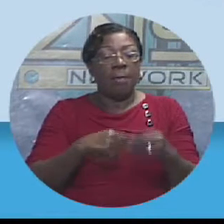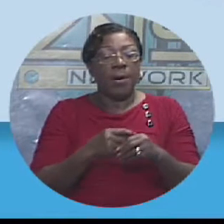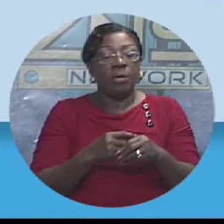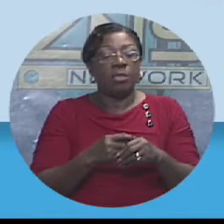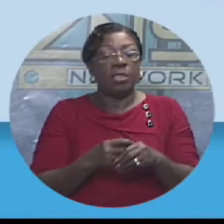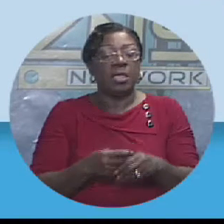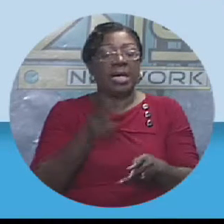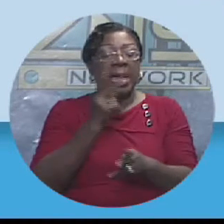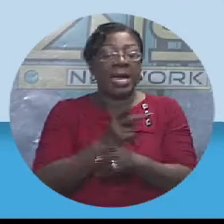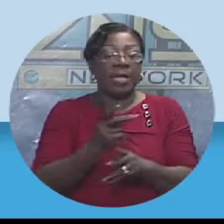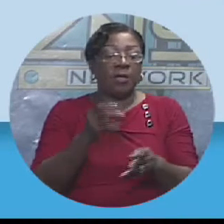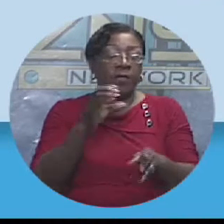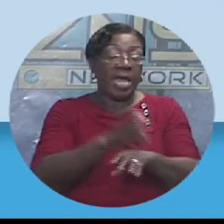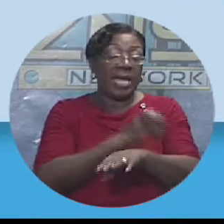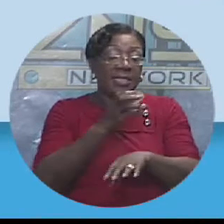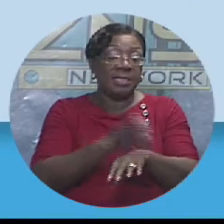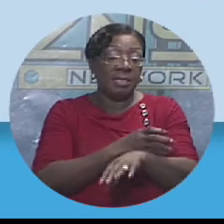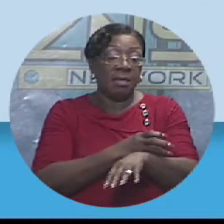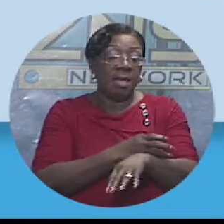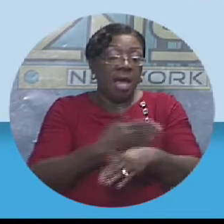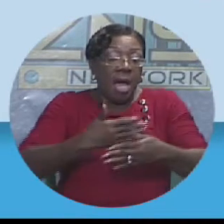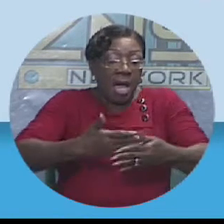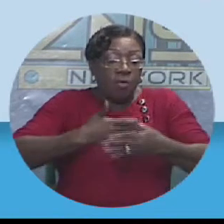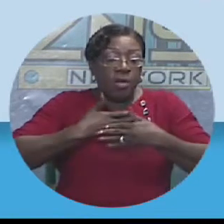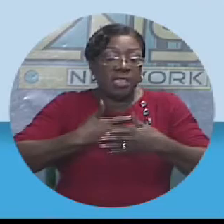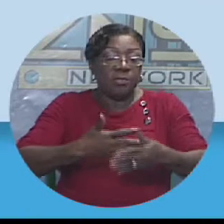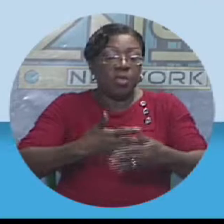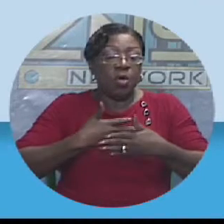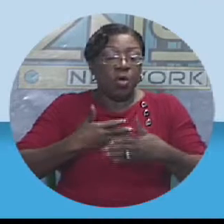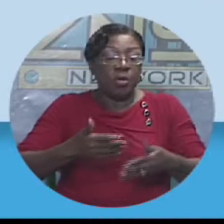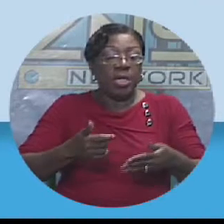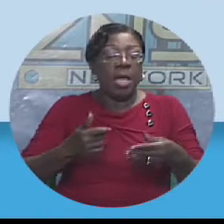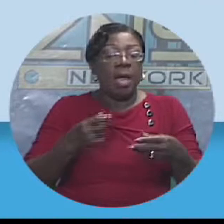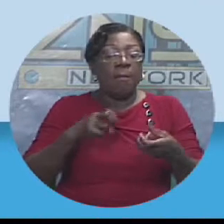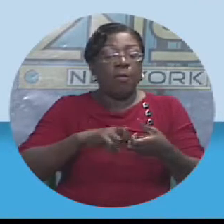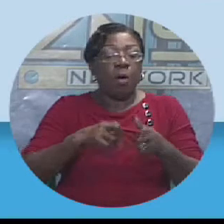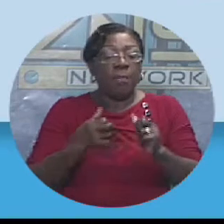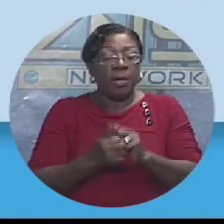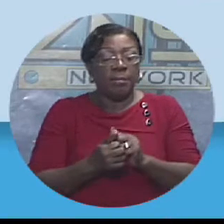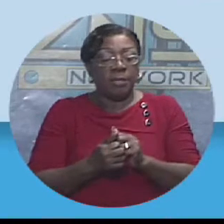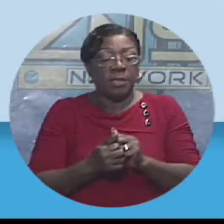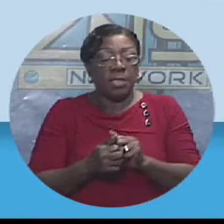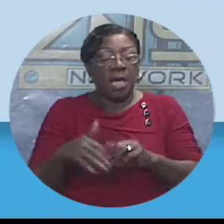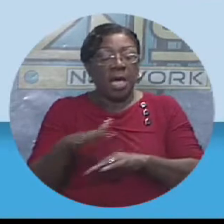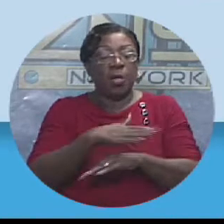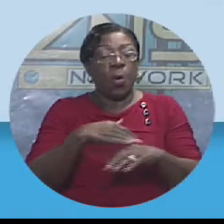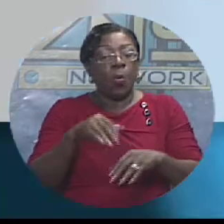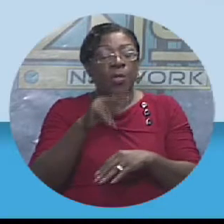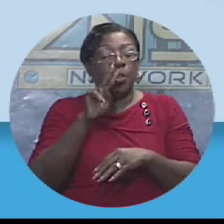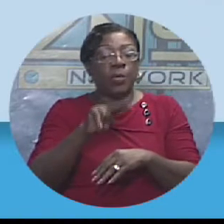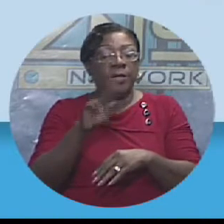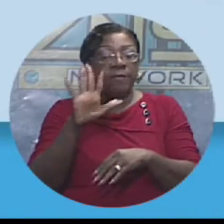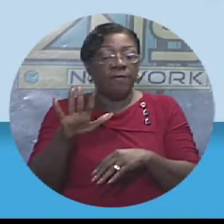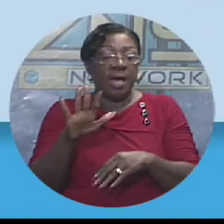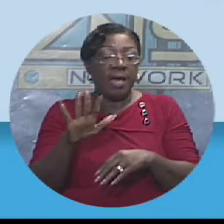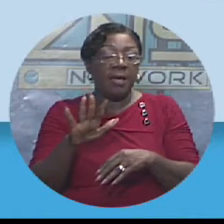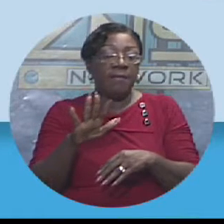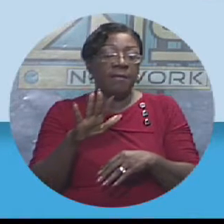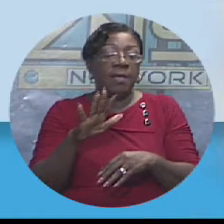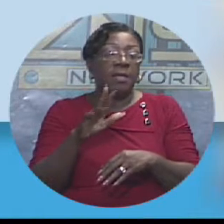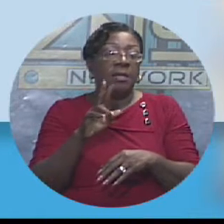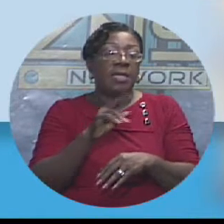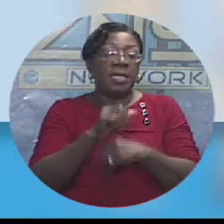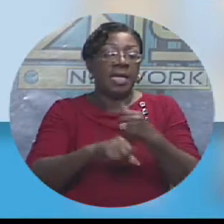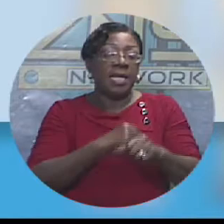Now, data from the neighboring Hawksbill Clinic and Rand Memorial Hospital were used, and over the 25-year period, 103 cases